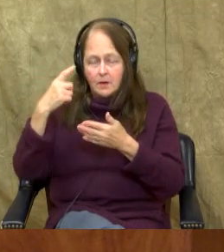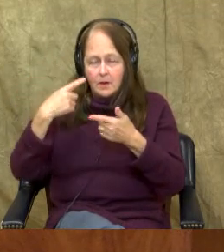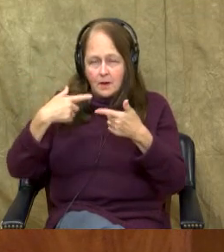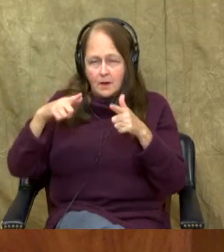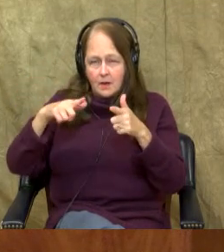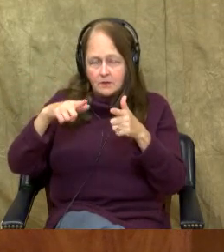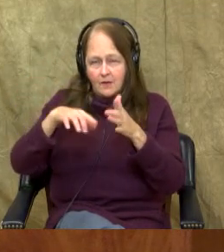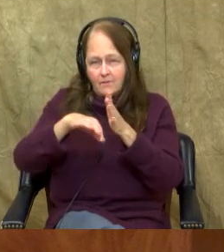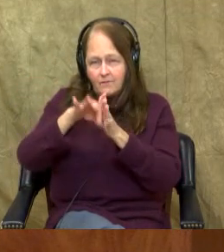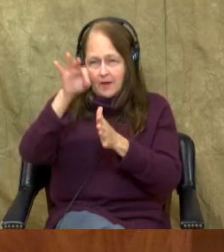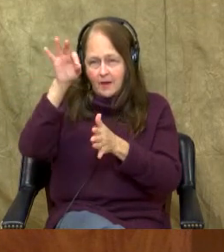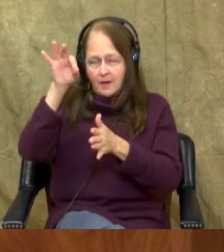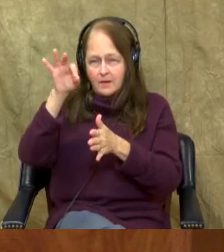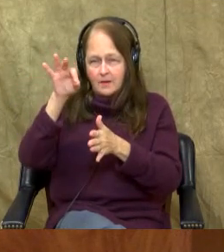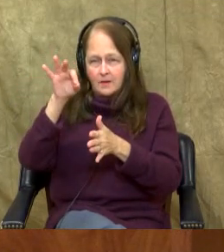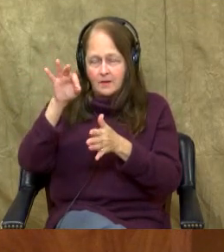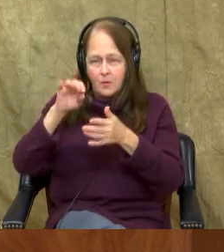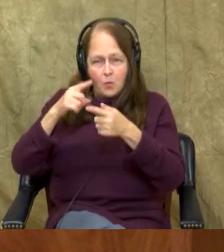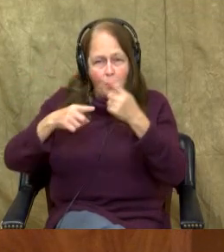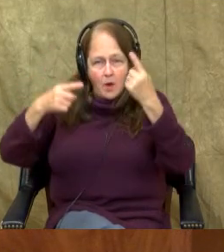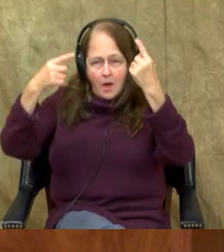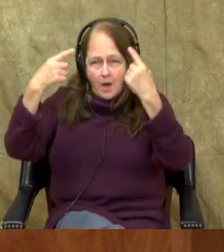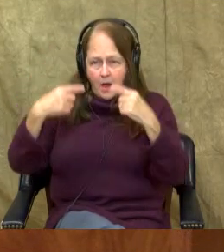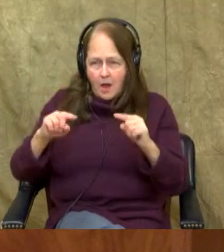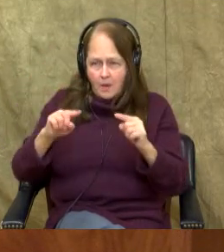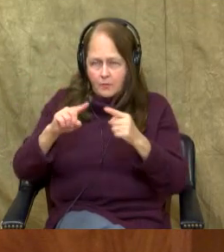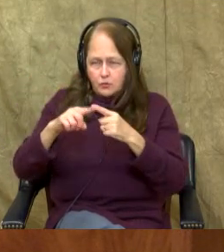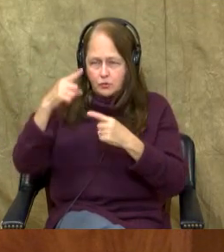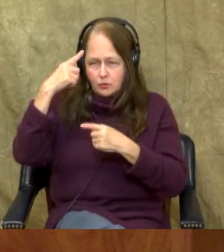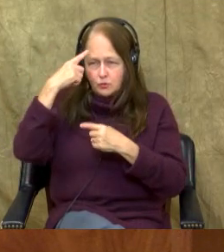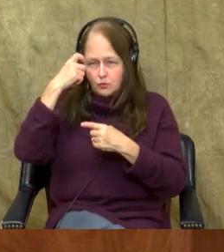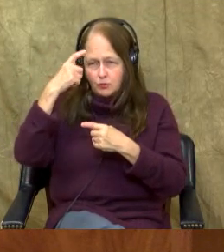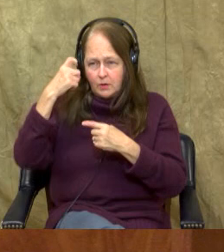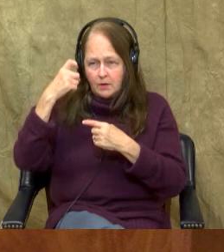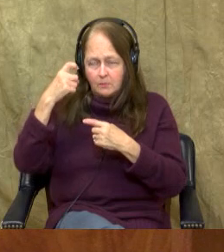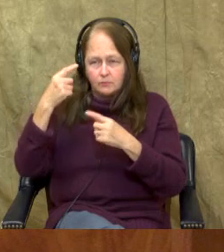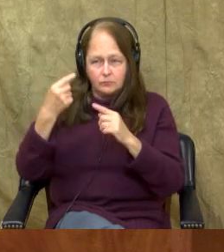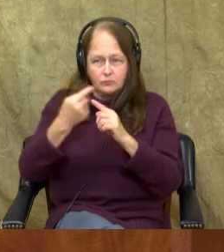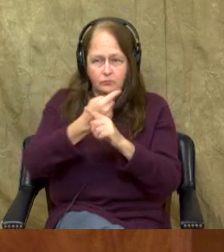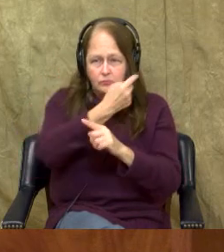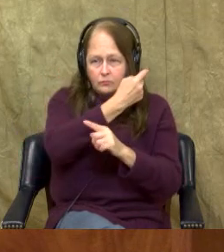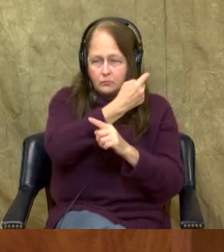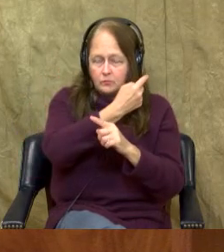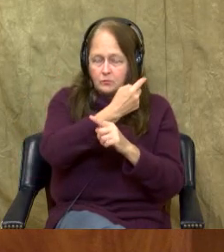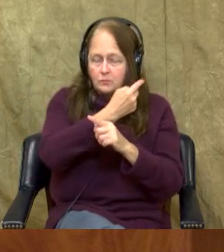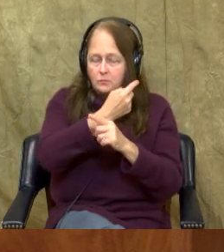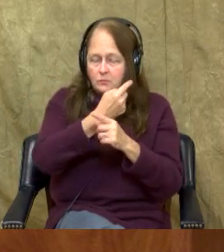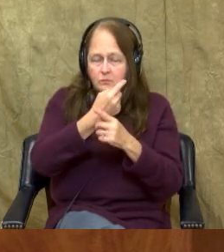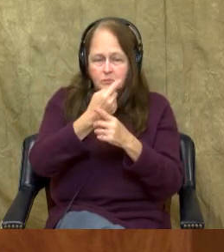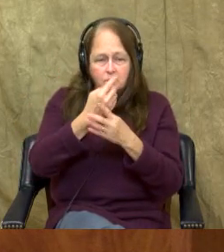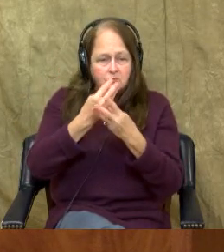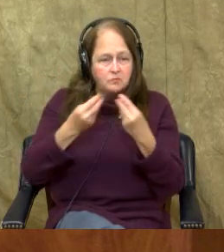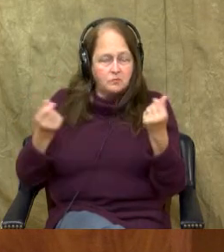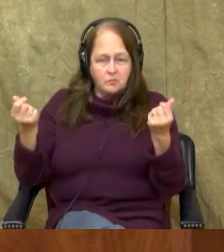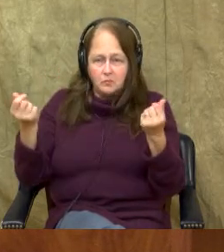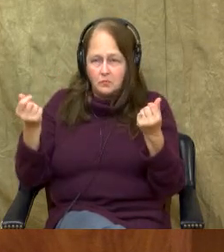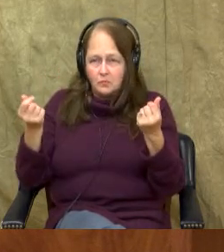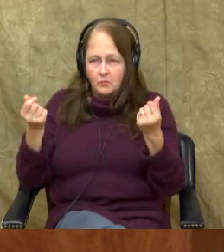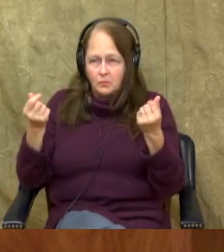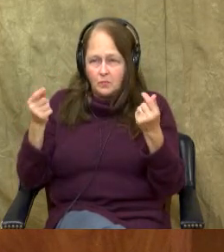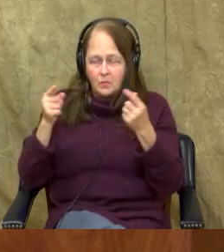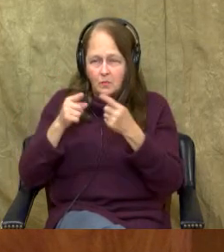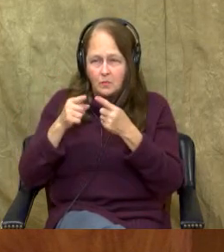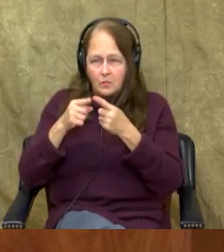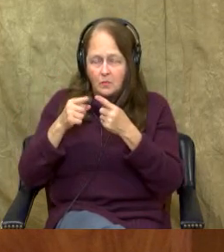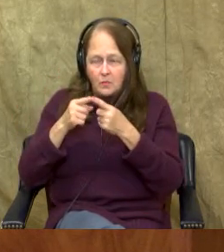out. What happens to a dream deferred? Does it dry up like a